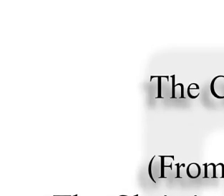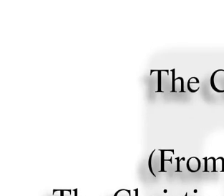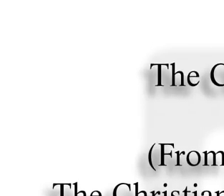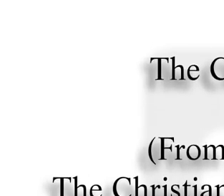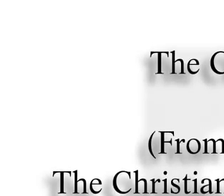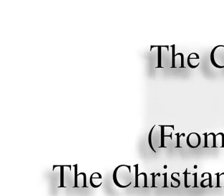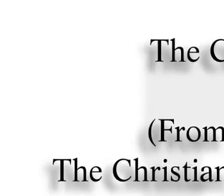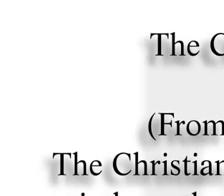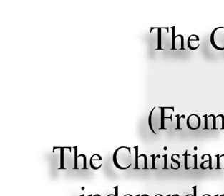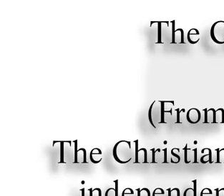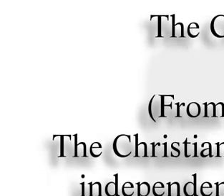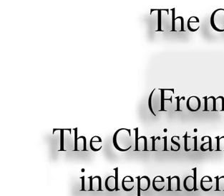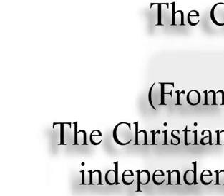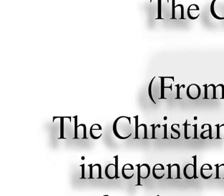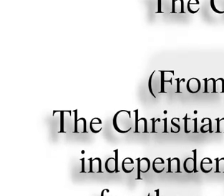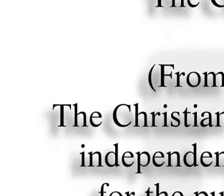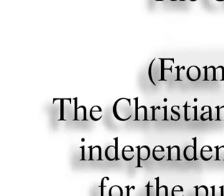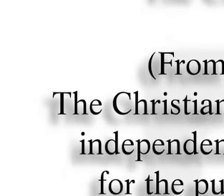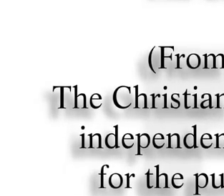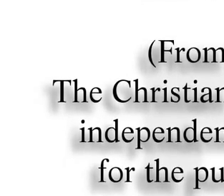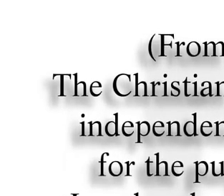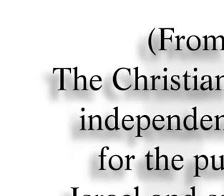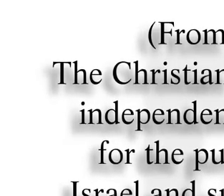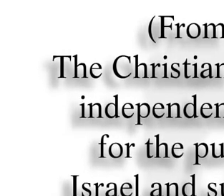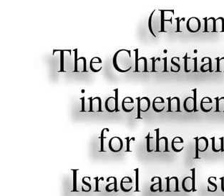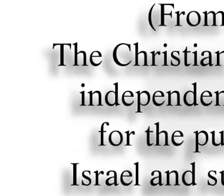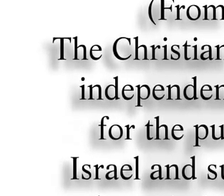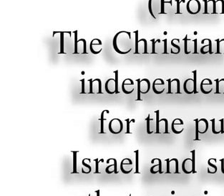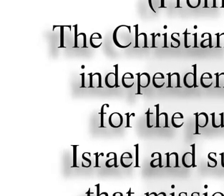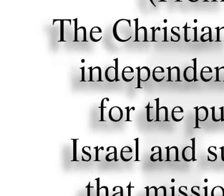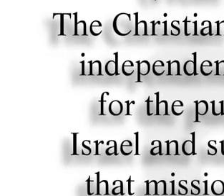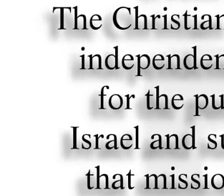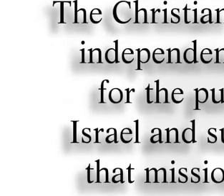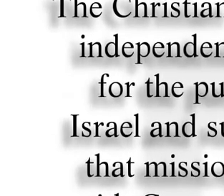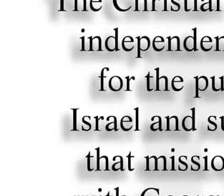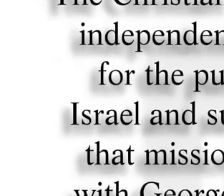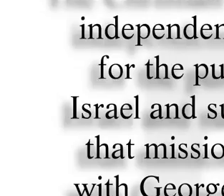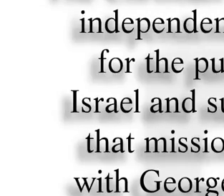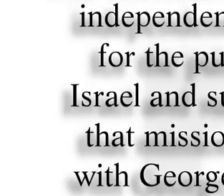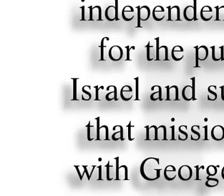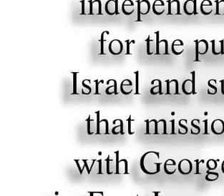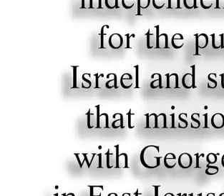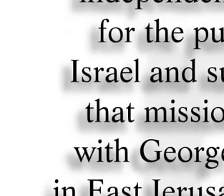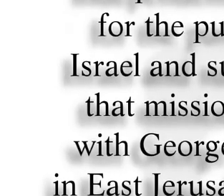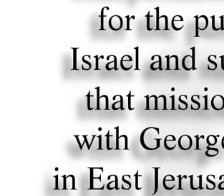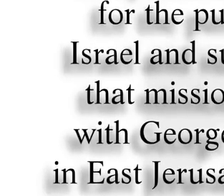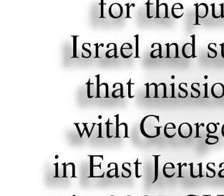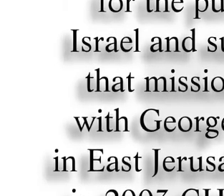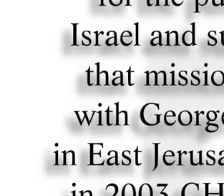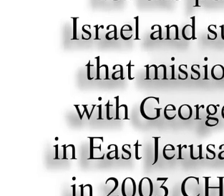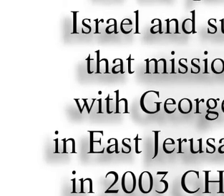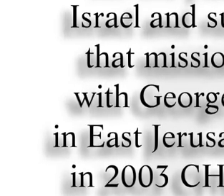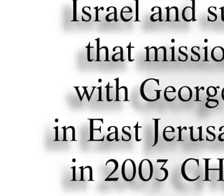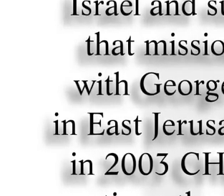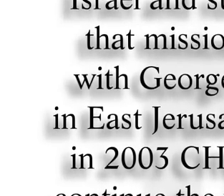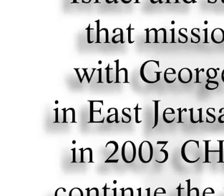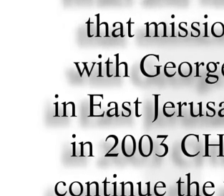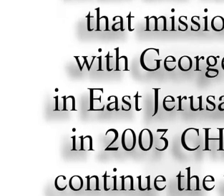from danger, interposed his precious blood.